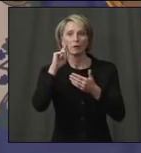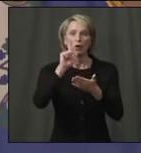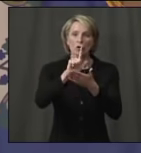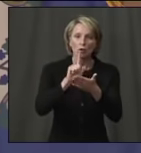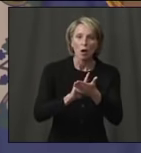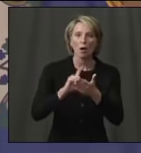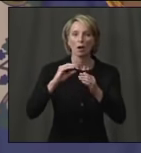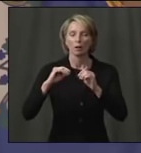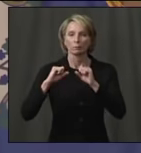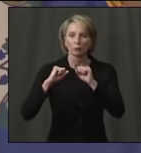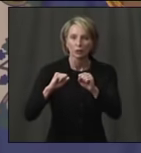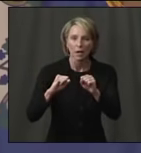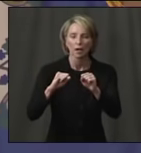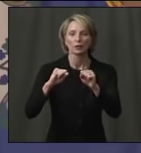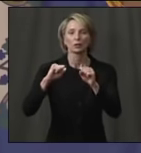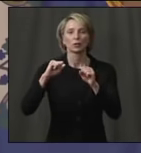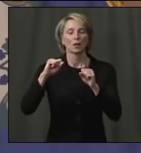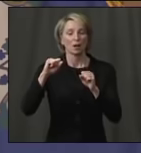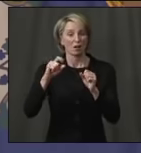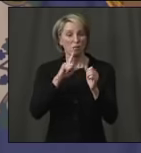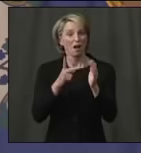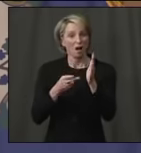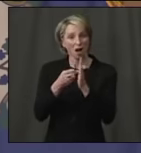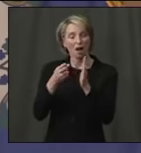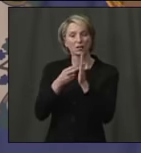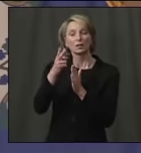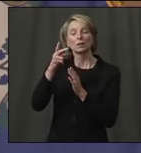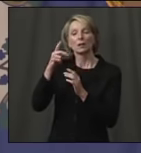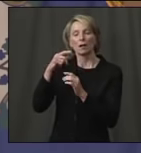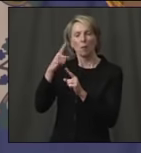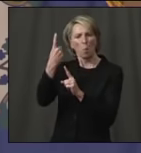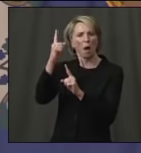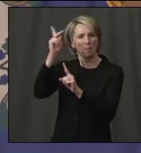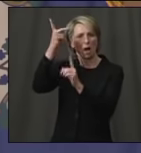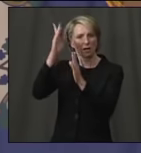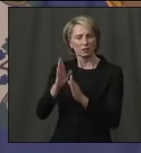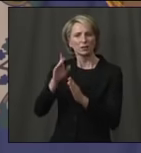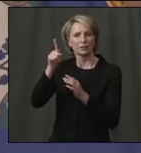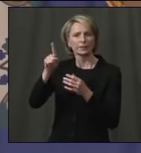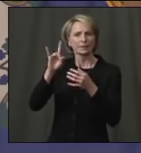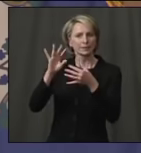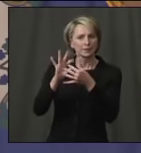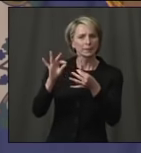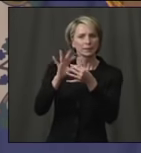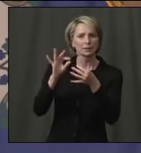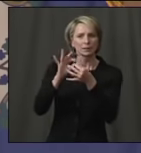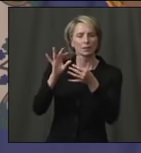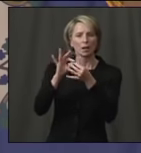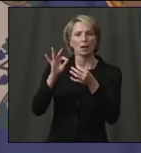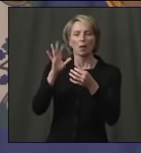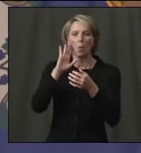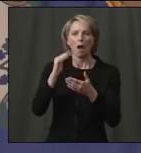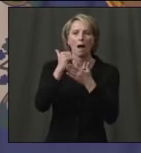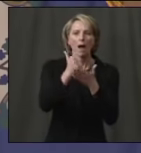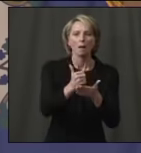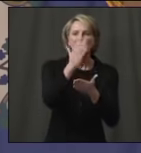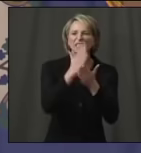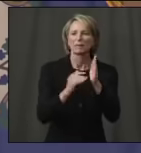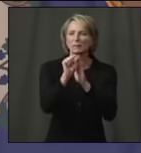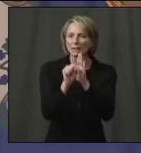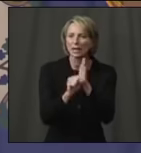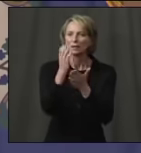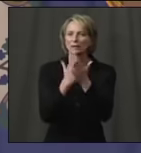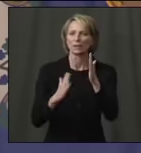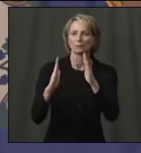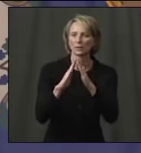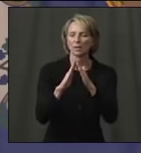bankruptcy statement. And he says he is going to be looking at some support for state and localities. That's really important. And he